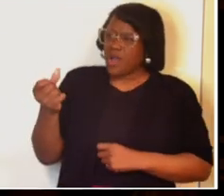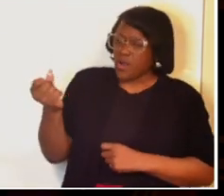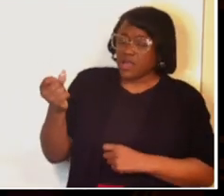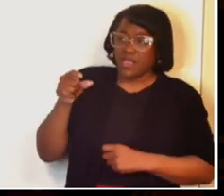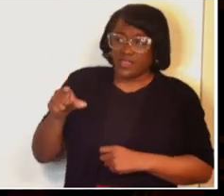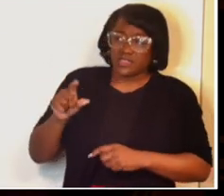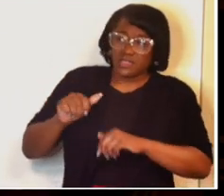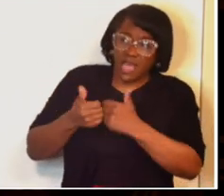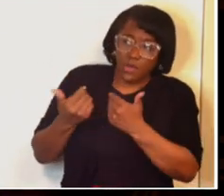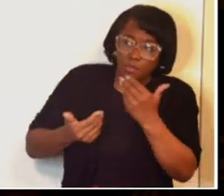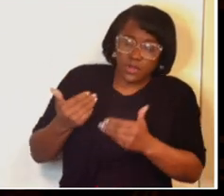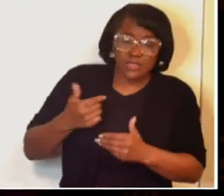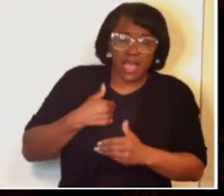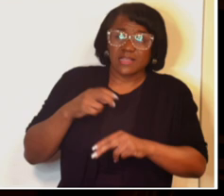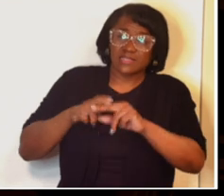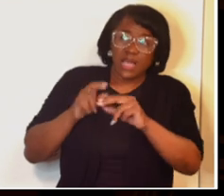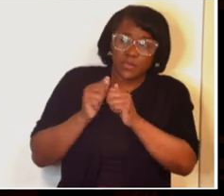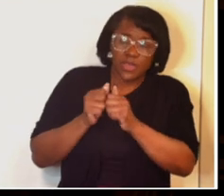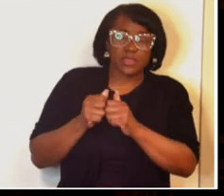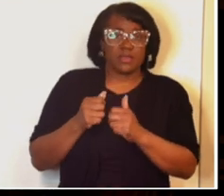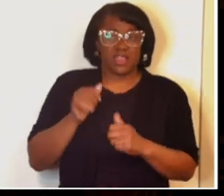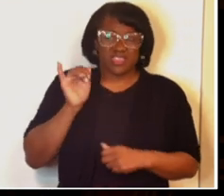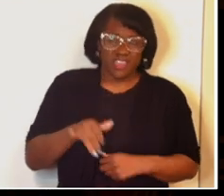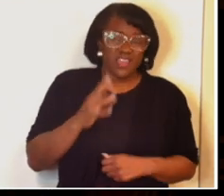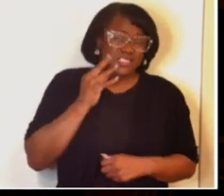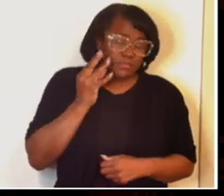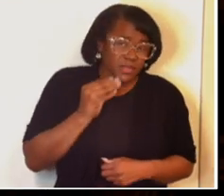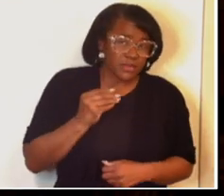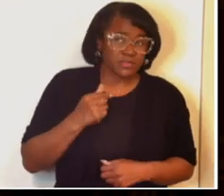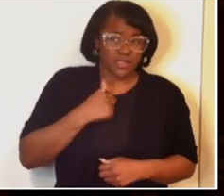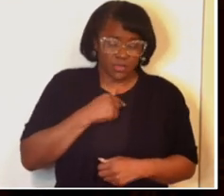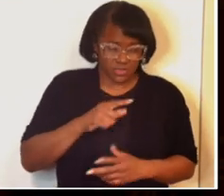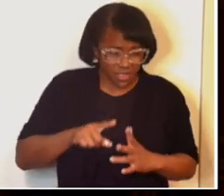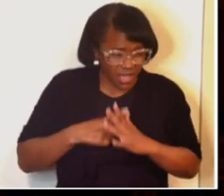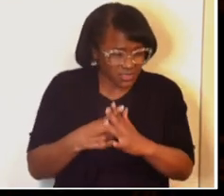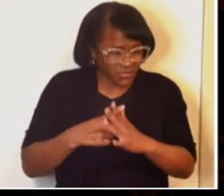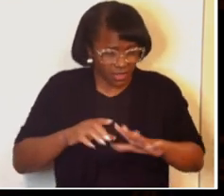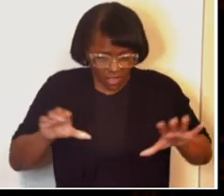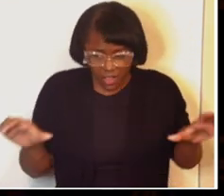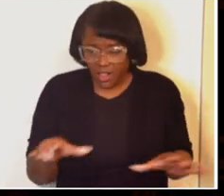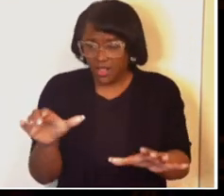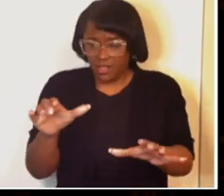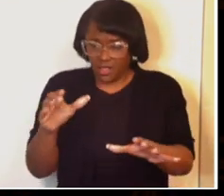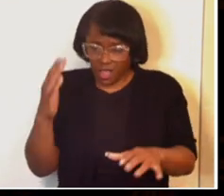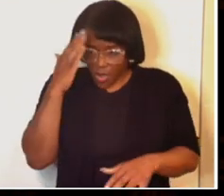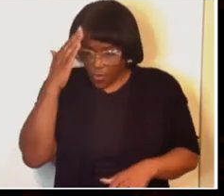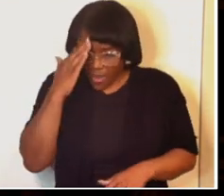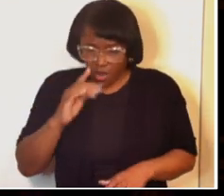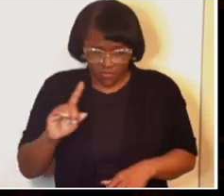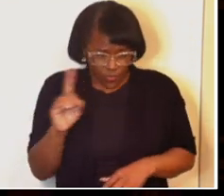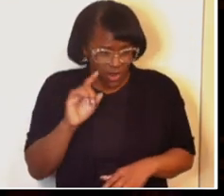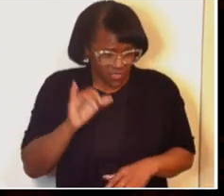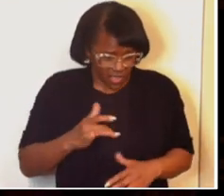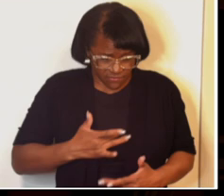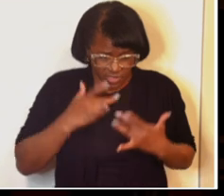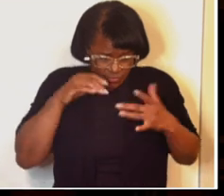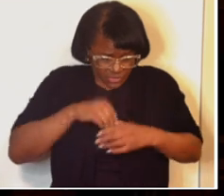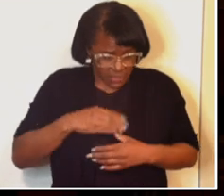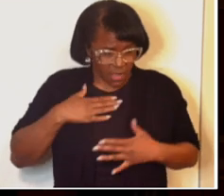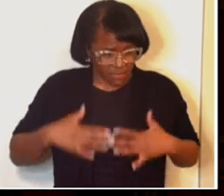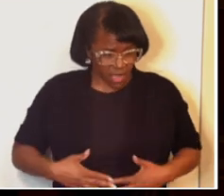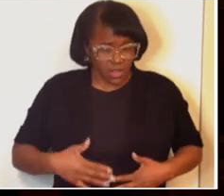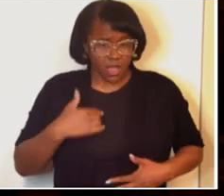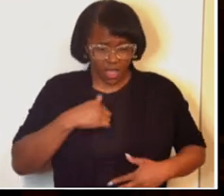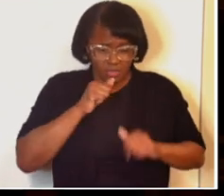sat with the direct experience of being activated and being aware of where the reaction was landing in my body. I could tolerate it barely because